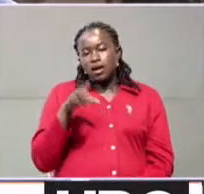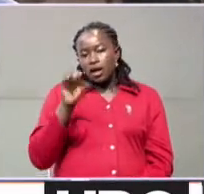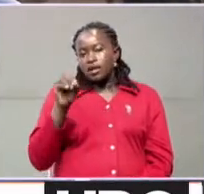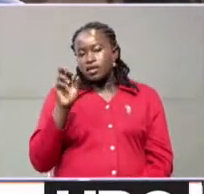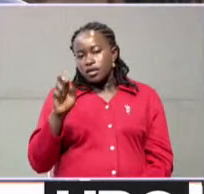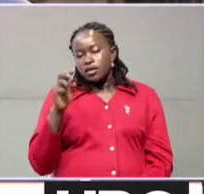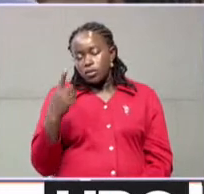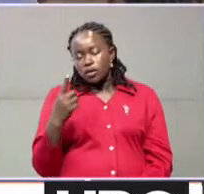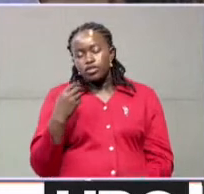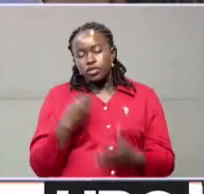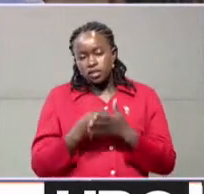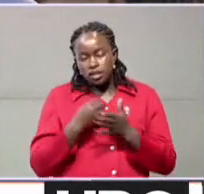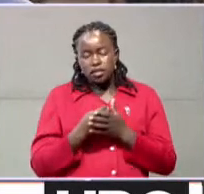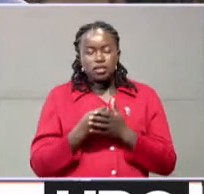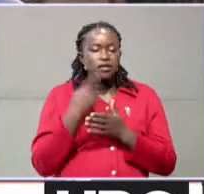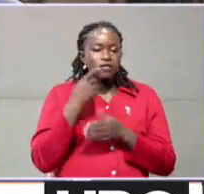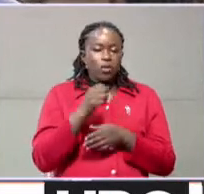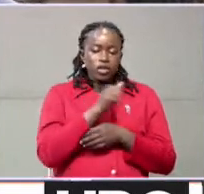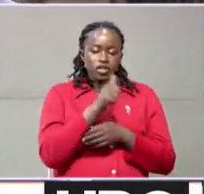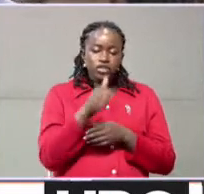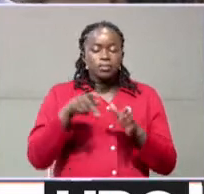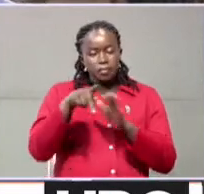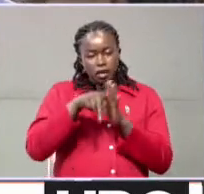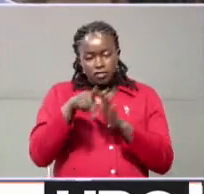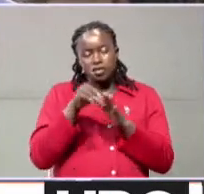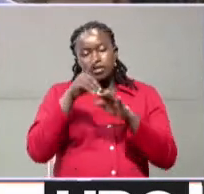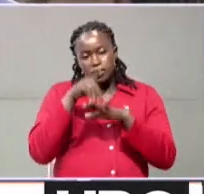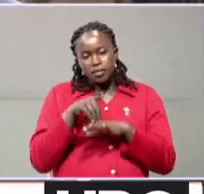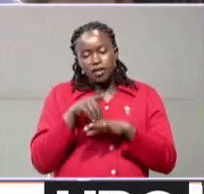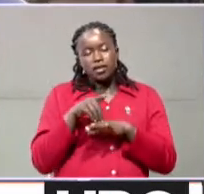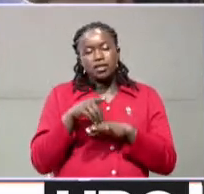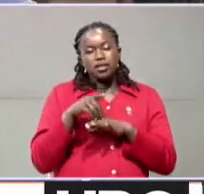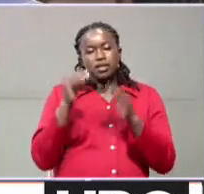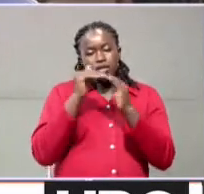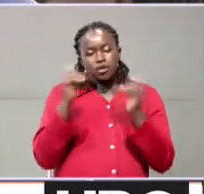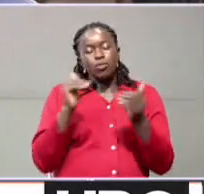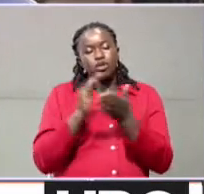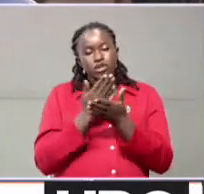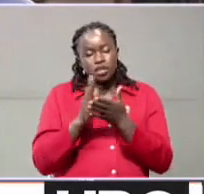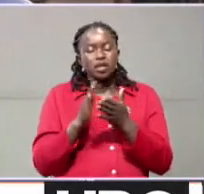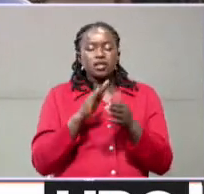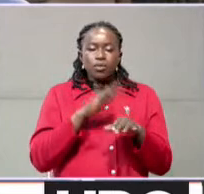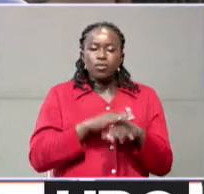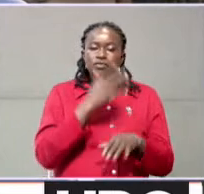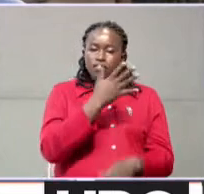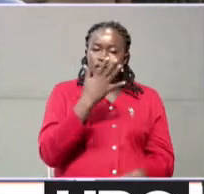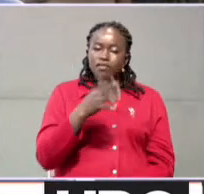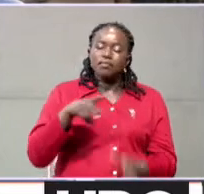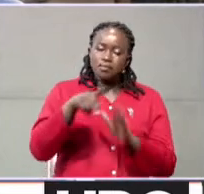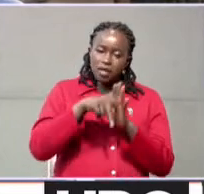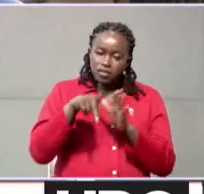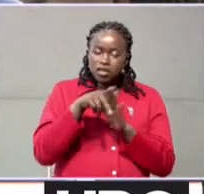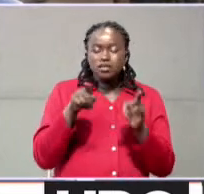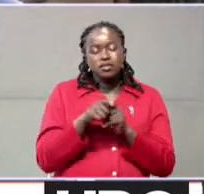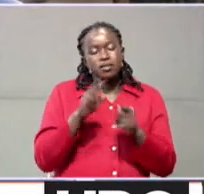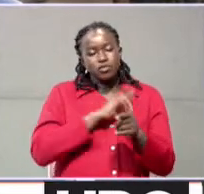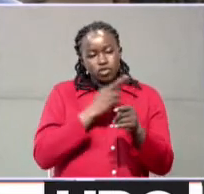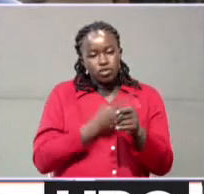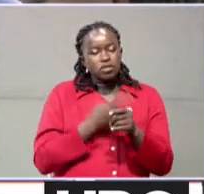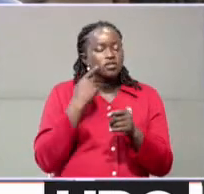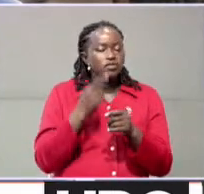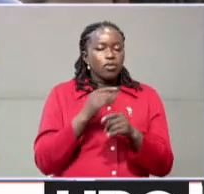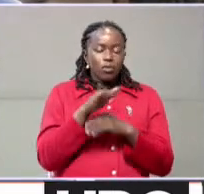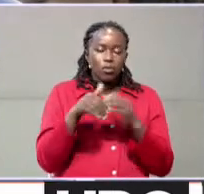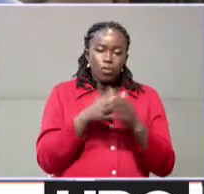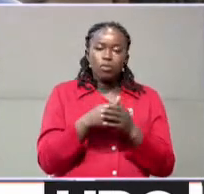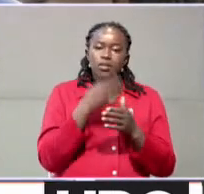ceilings per paris based on the equal sharing under 55 percent and these resources were for all